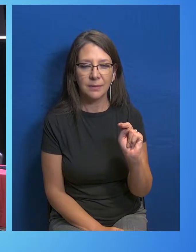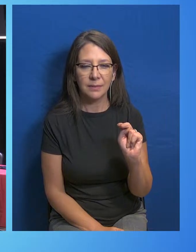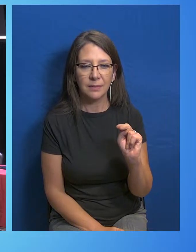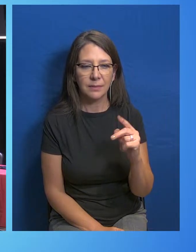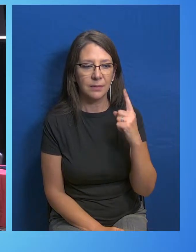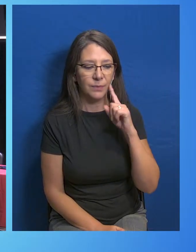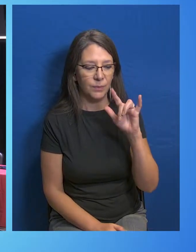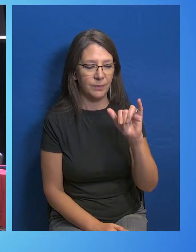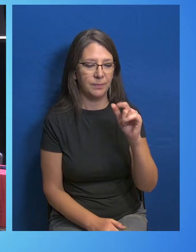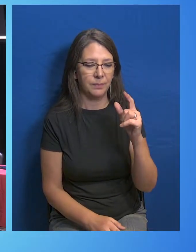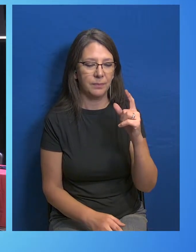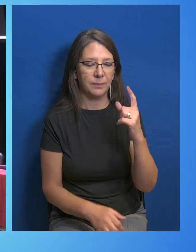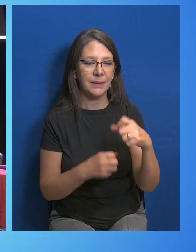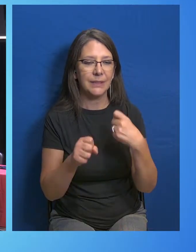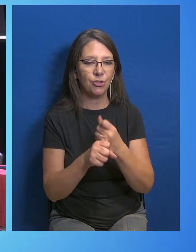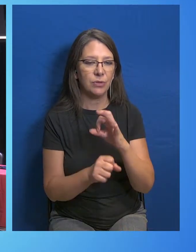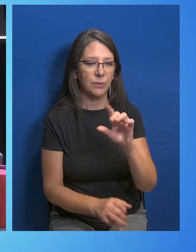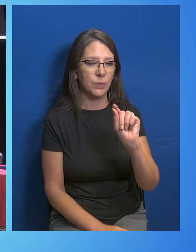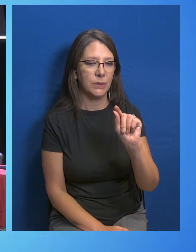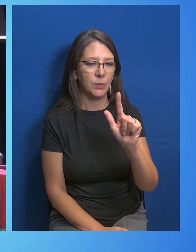for the 2026 year.